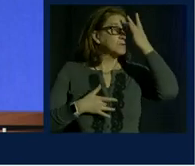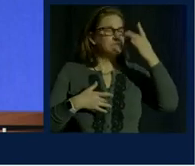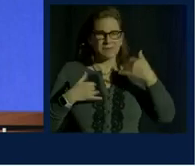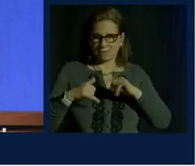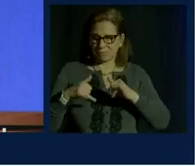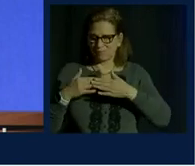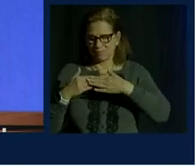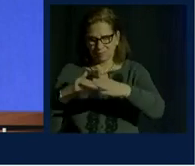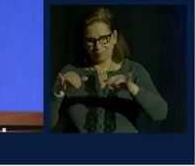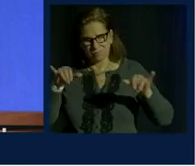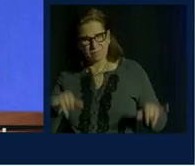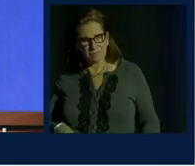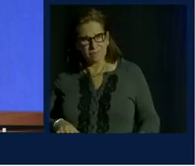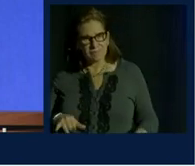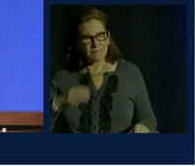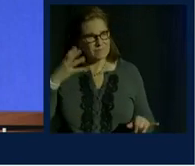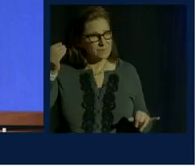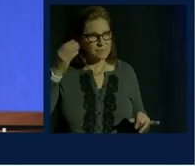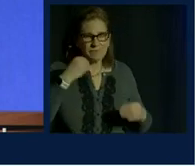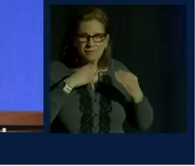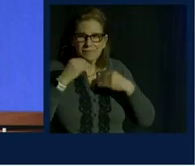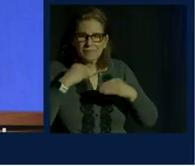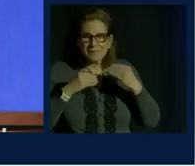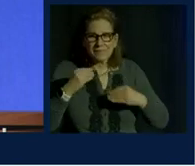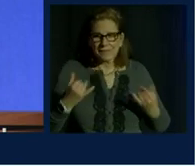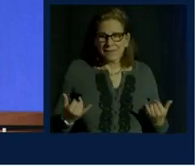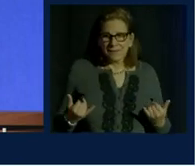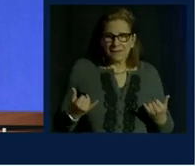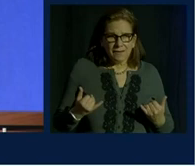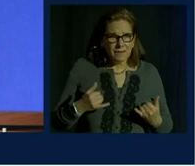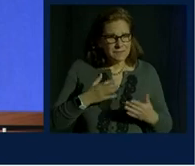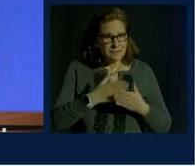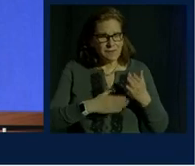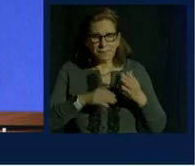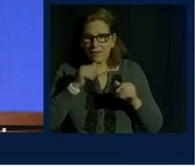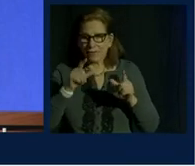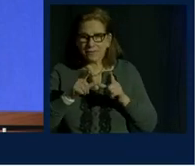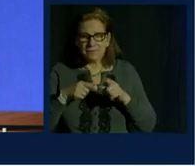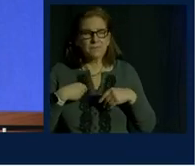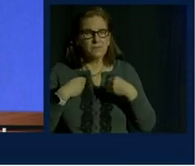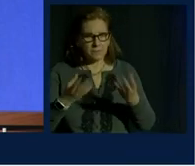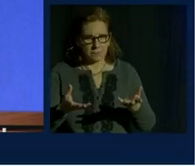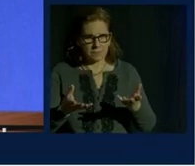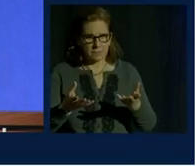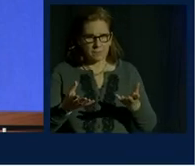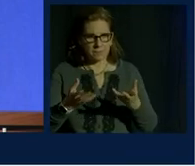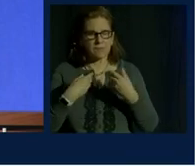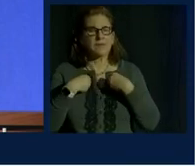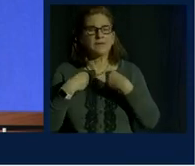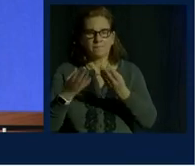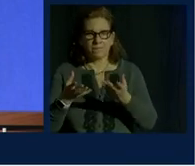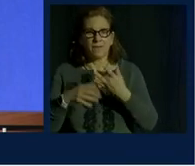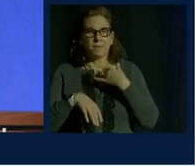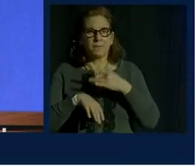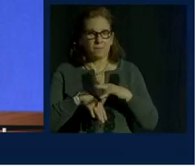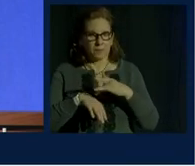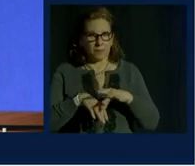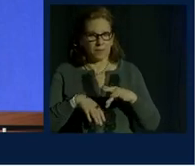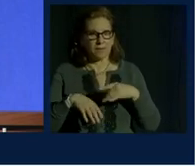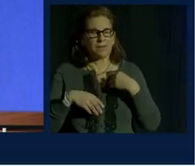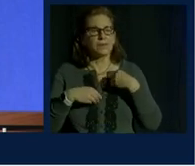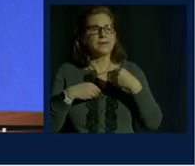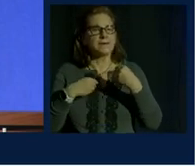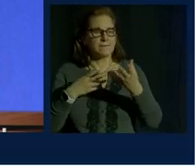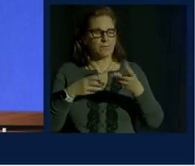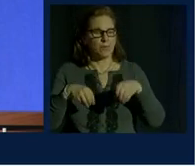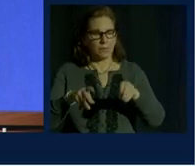space that's currently not licensed, and this bill allows private space to be utilized for outdoor dining